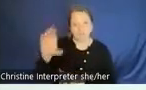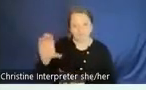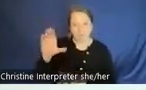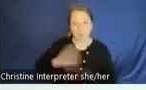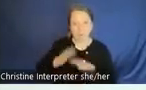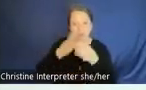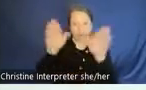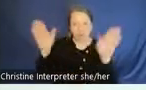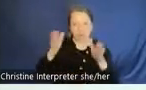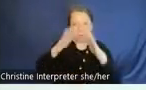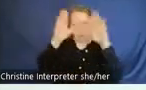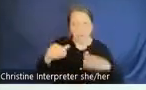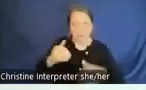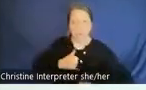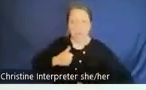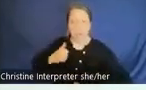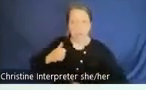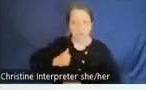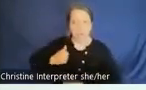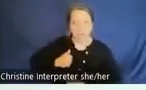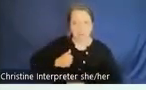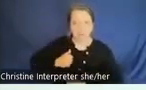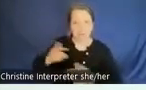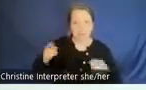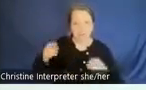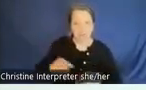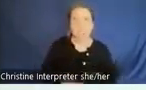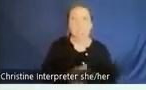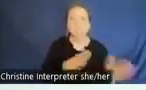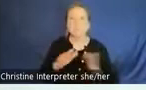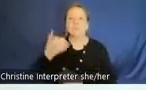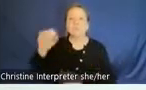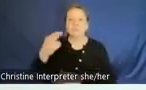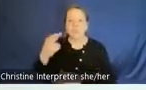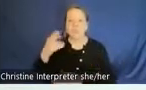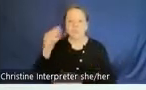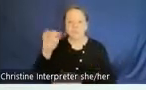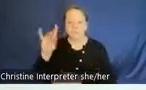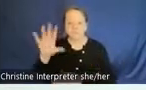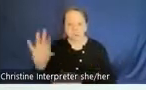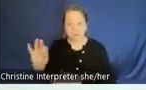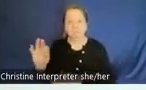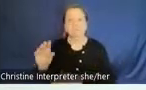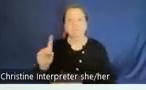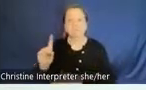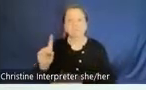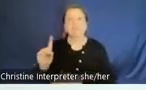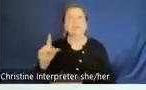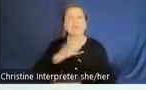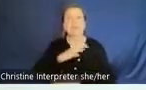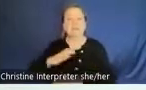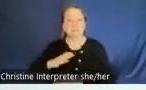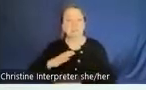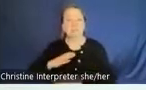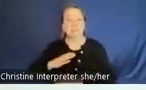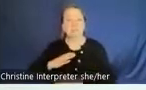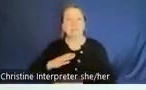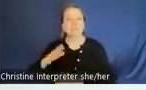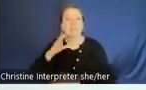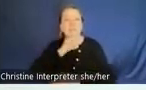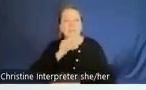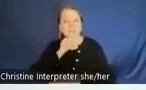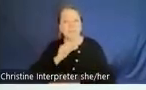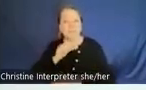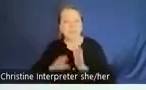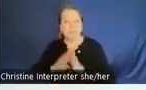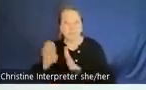Military Affairs, Josh Hanford, Commissioner of the Department of Housing and Community Development,